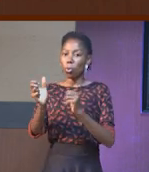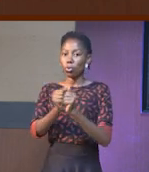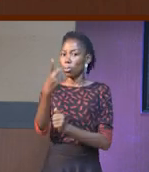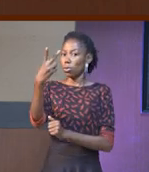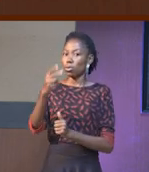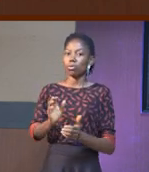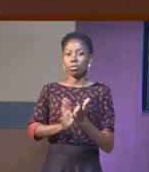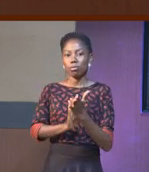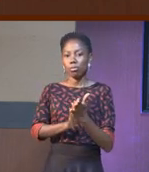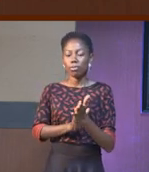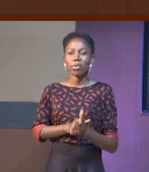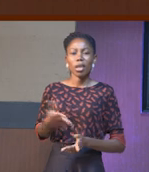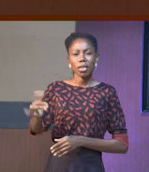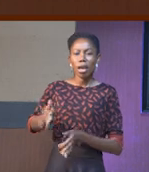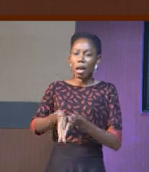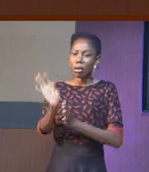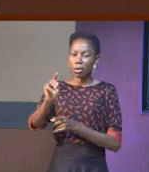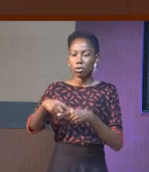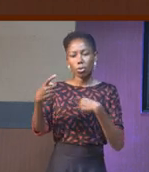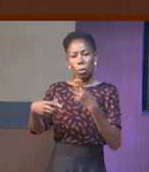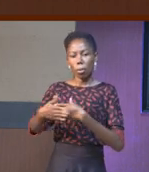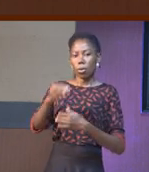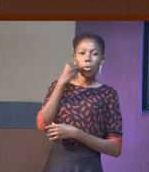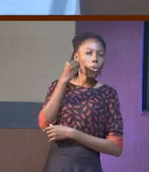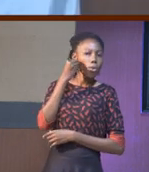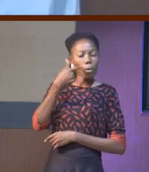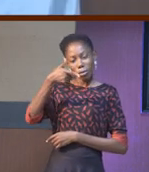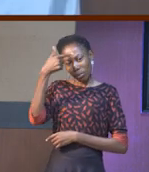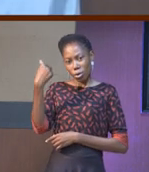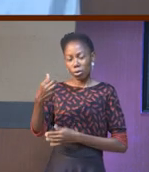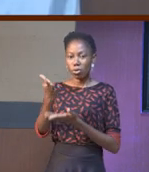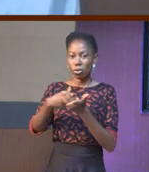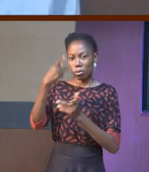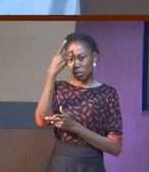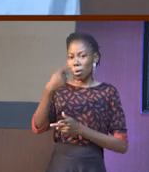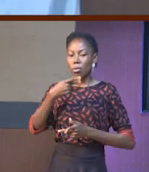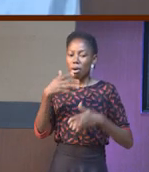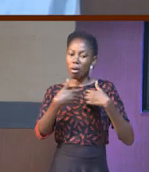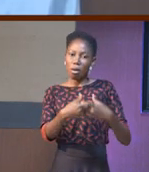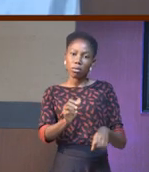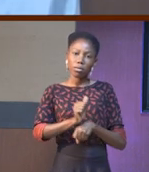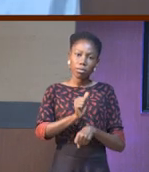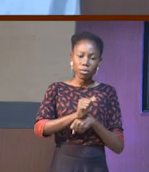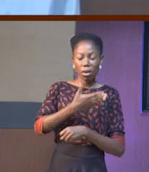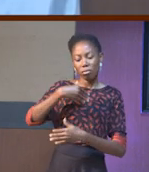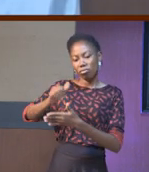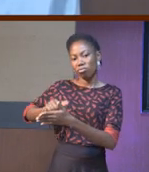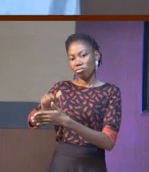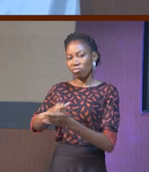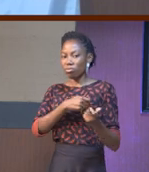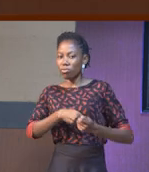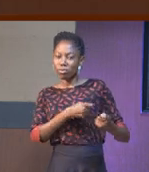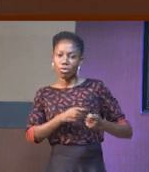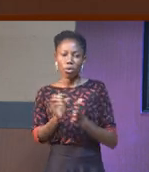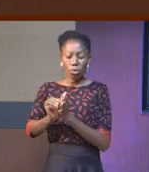So we were asked to go home, that a lot of parents lost their jobs, they withdrew their children, that the school was